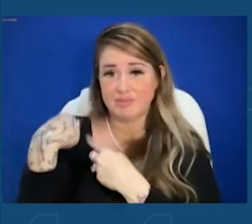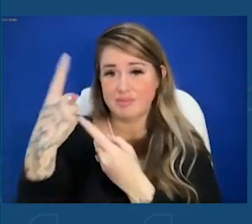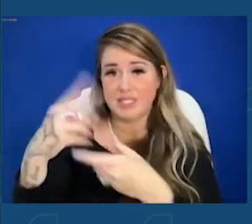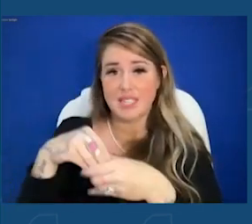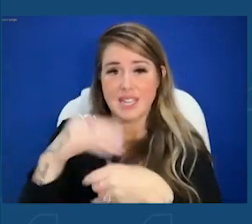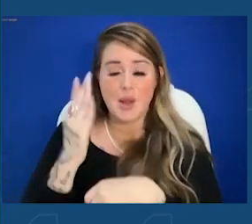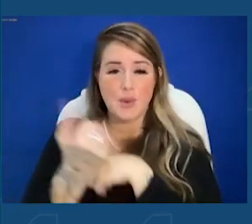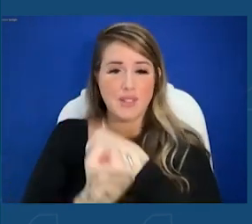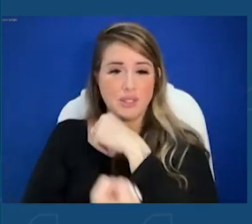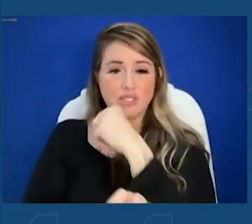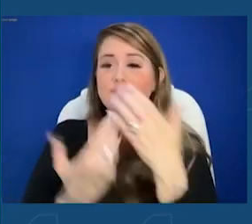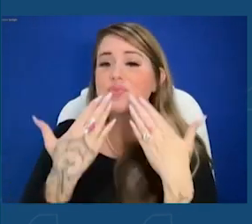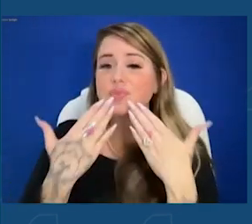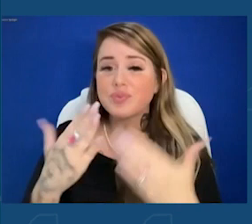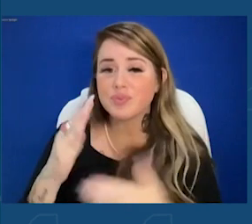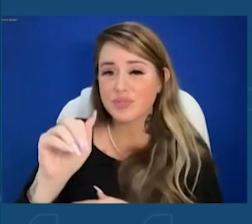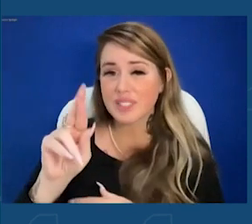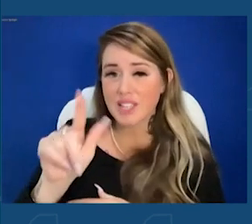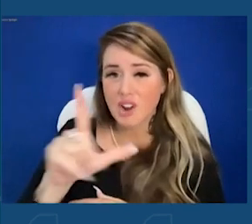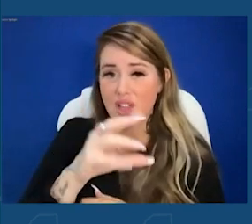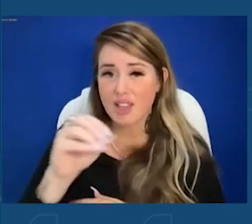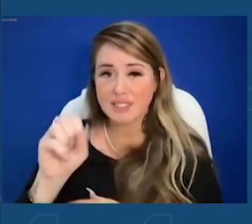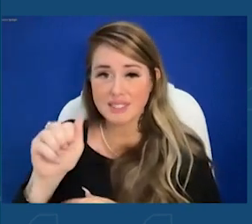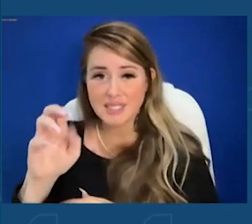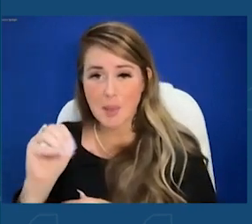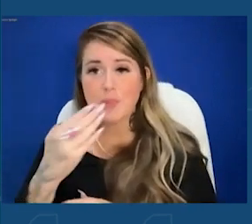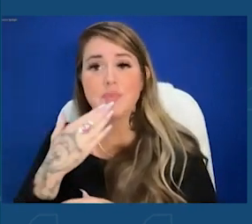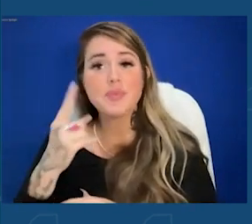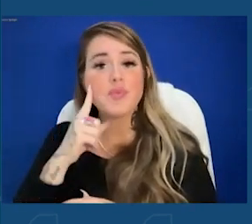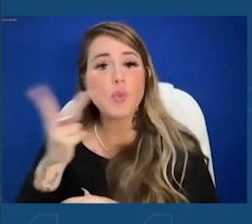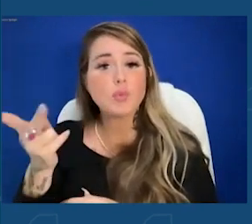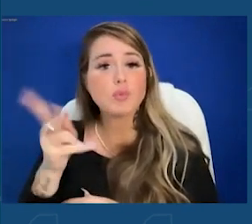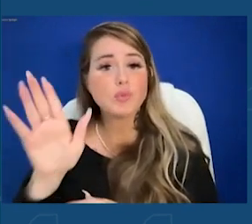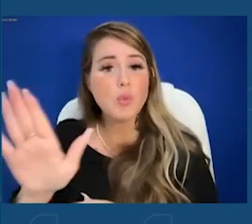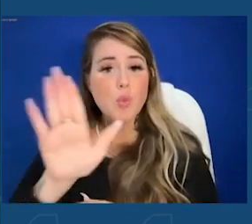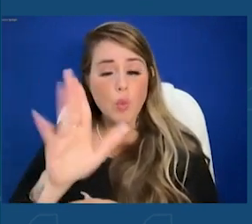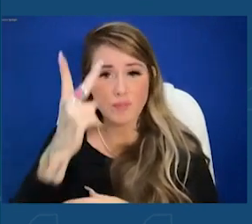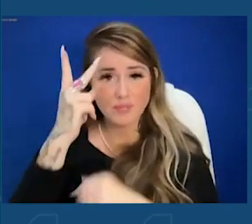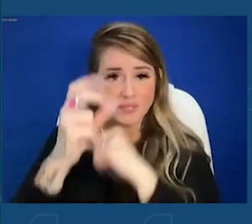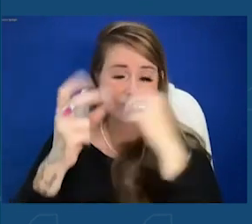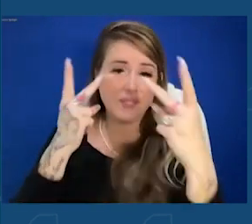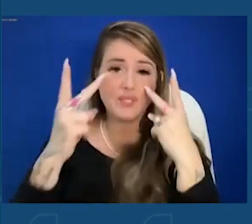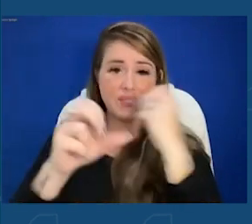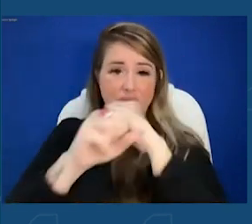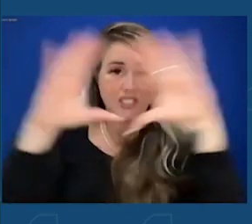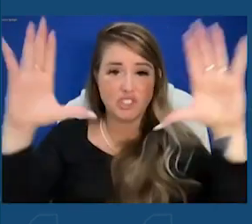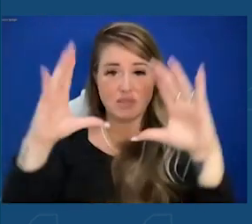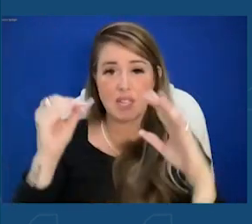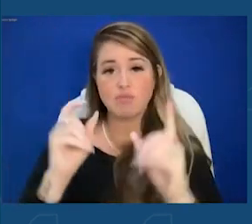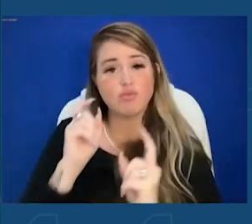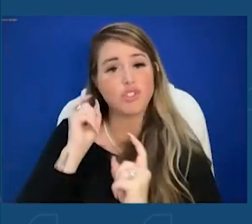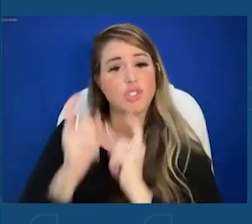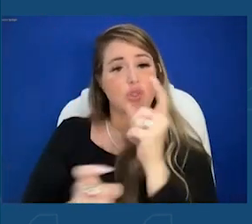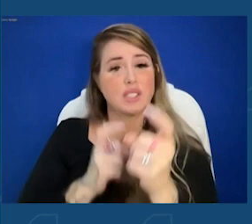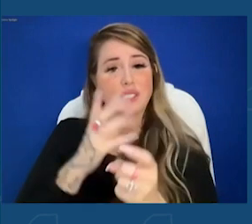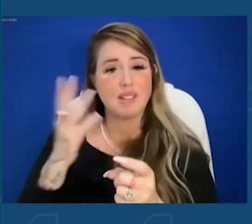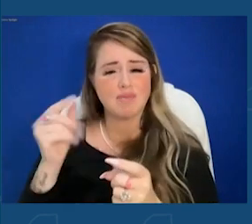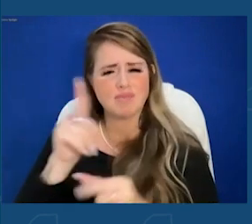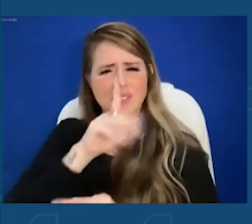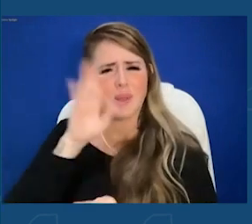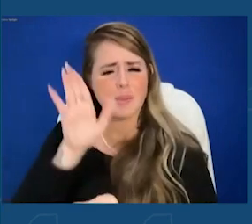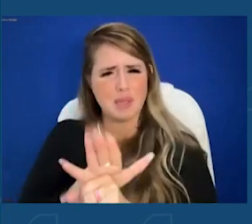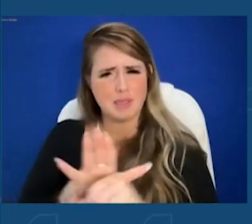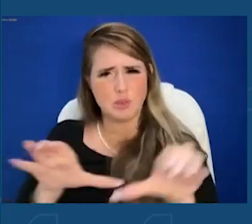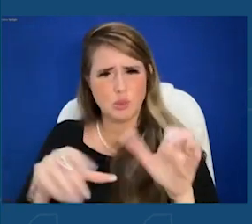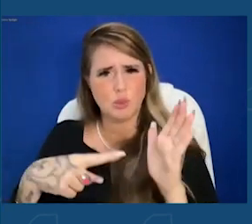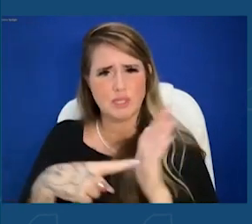thank you. Thank you for your vision, your generosity, and very importantly, for your commitment to doing this right